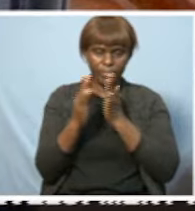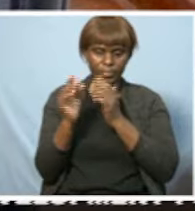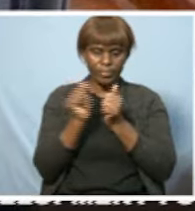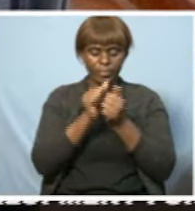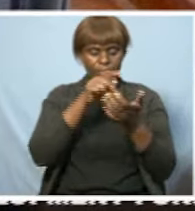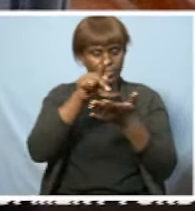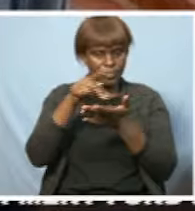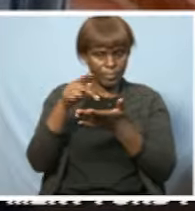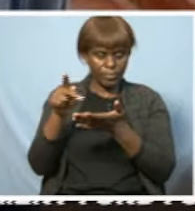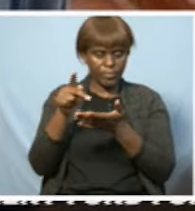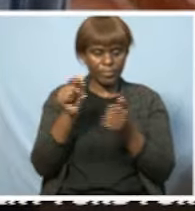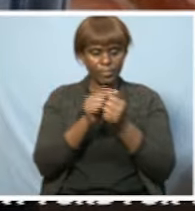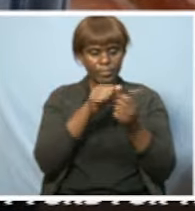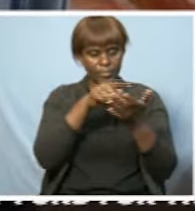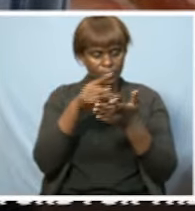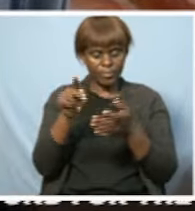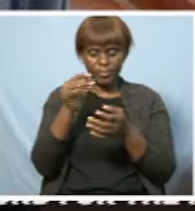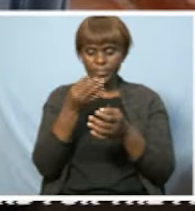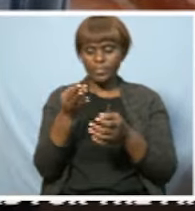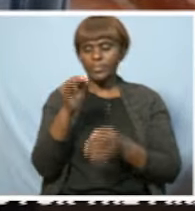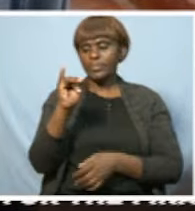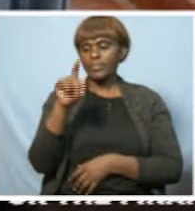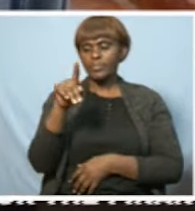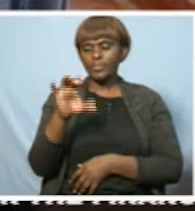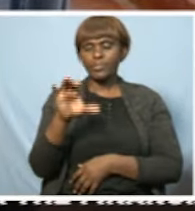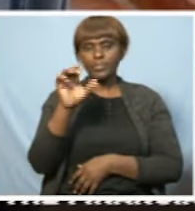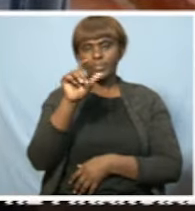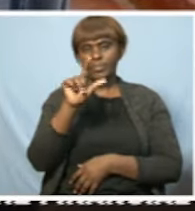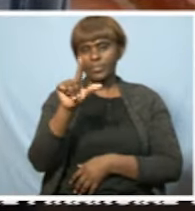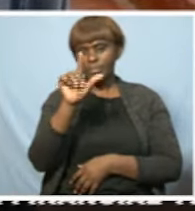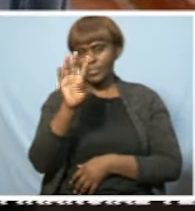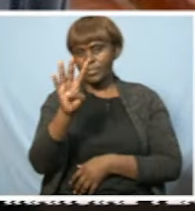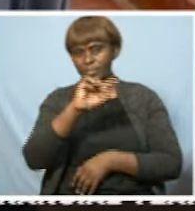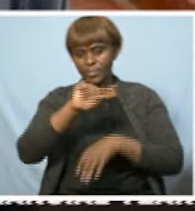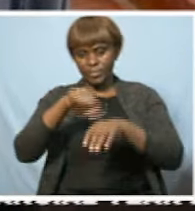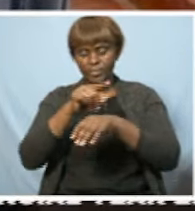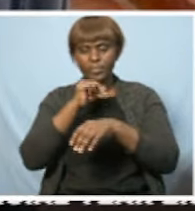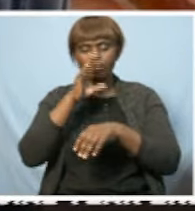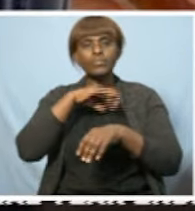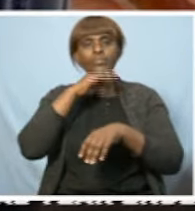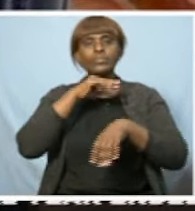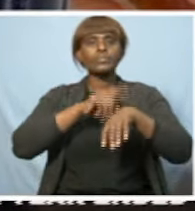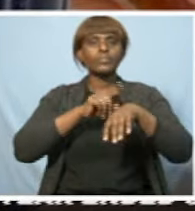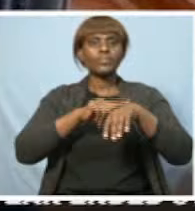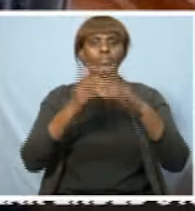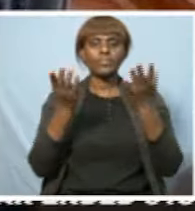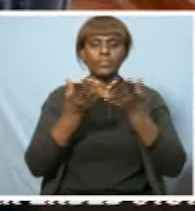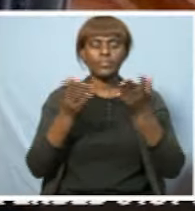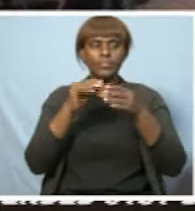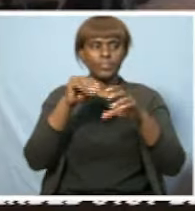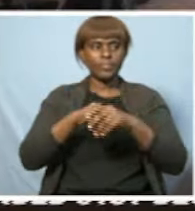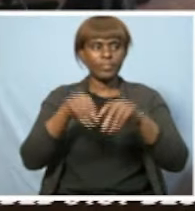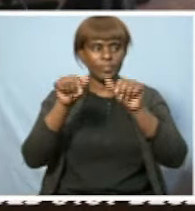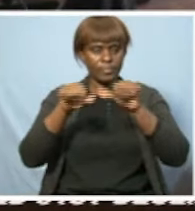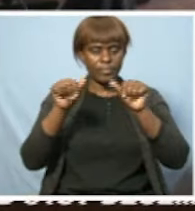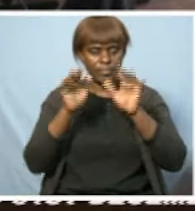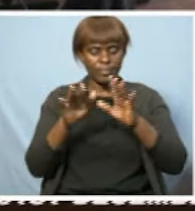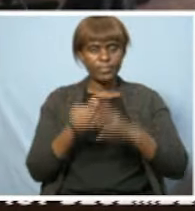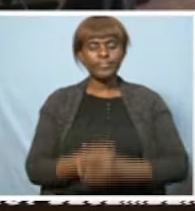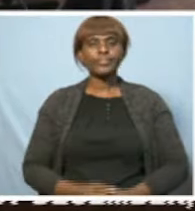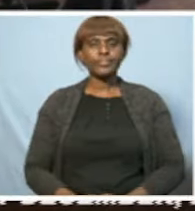payment of an IPC, 24 hours is not adequate time. Internal auditor, where are